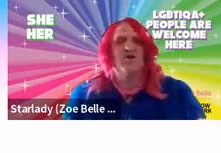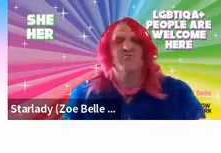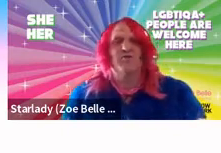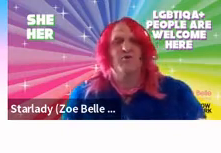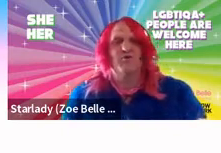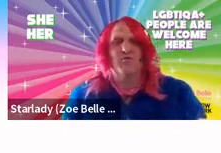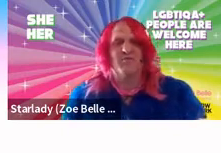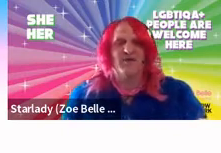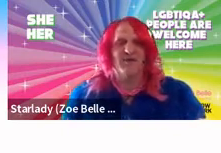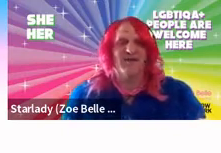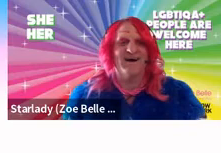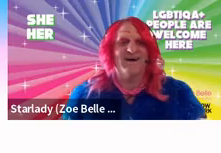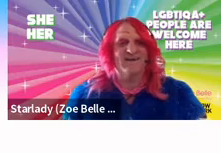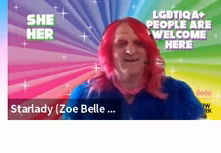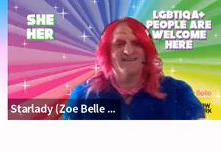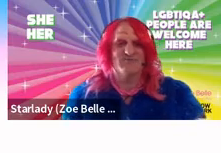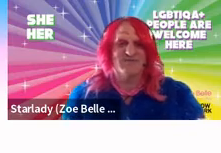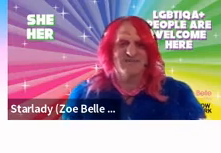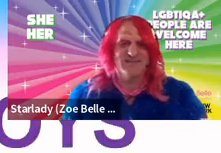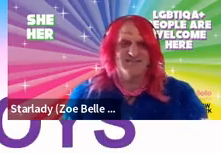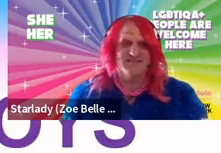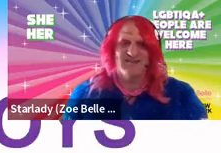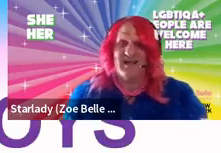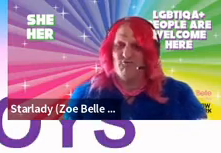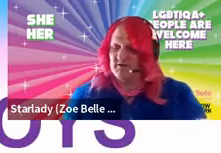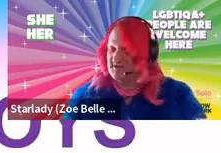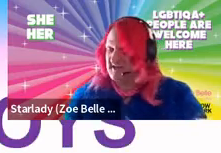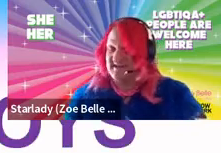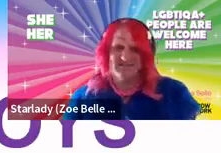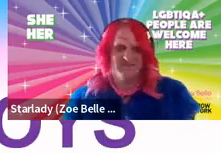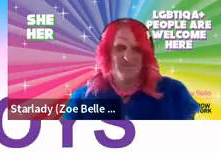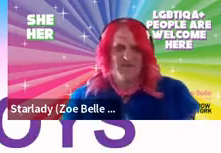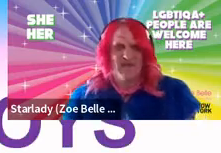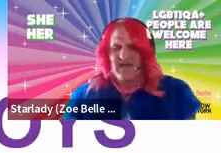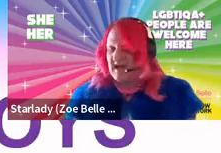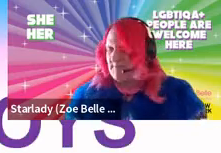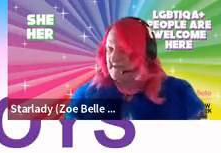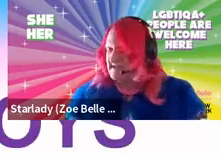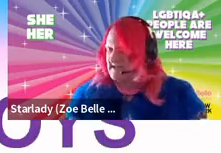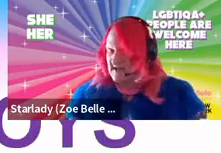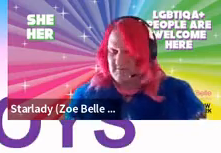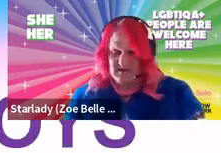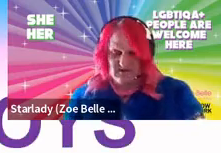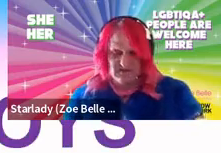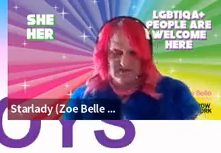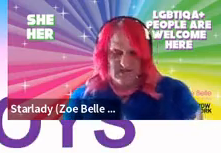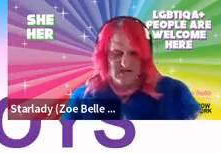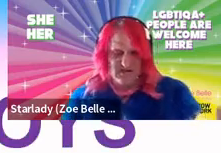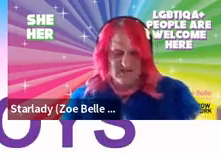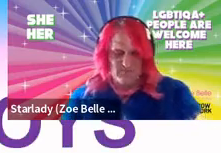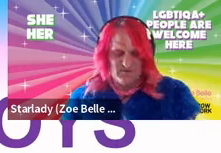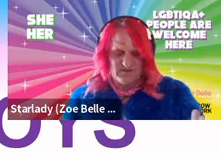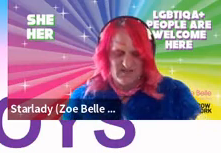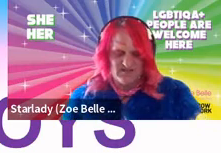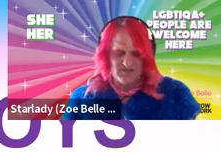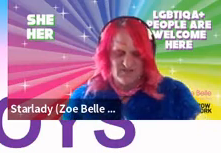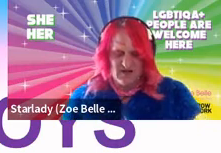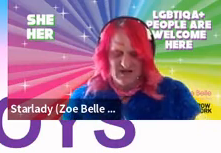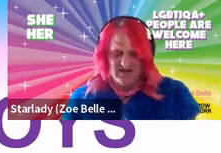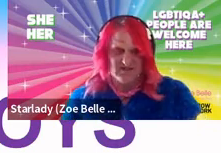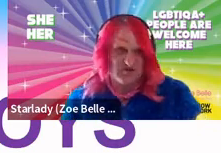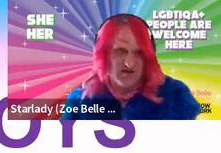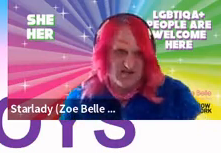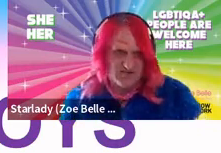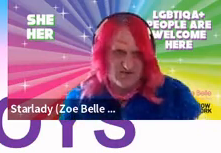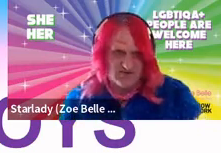Islander people who might be in this presentation today or watching it. In particular, because this